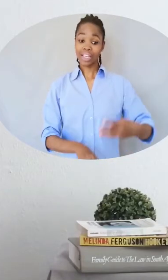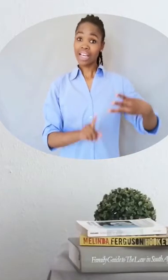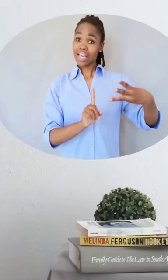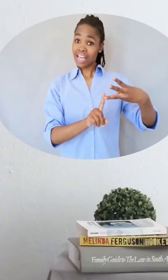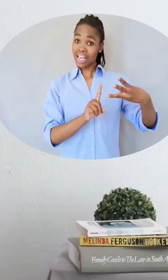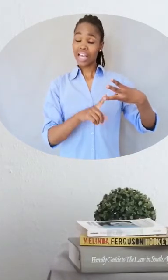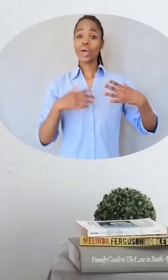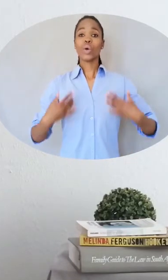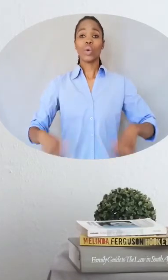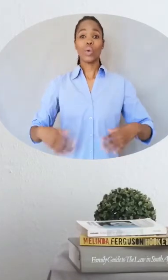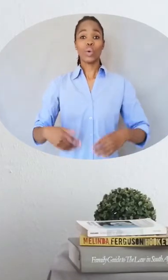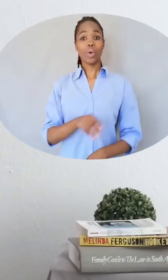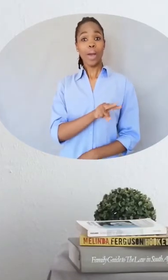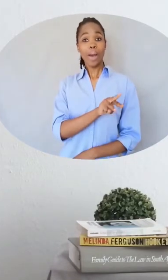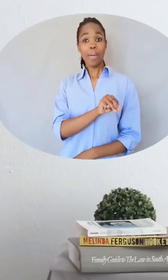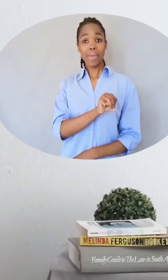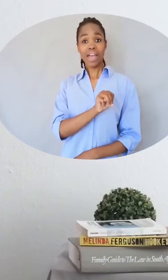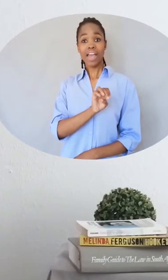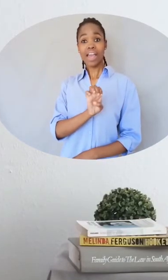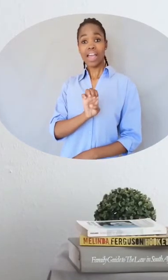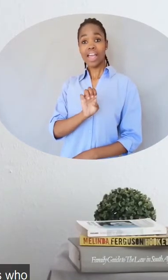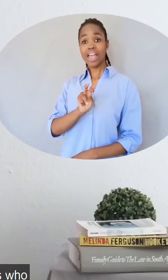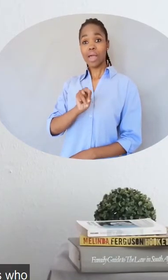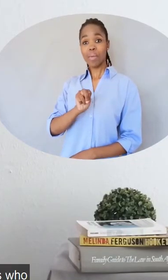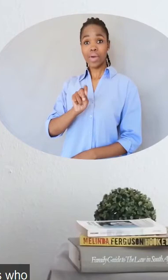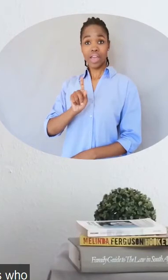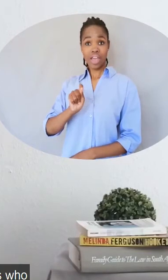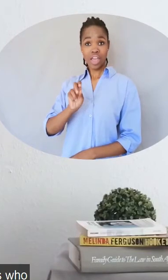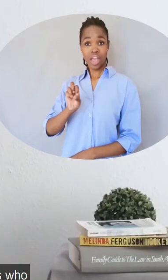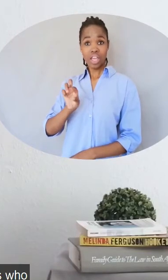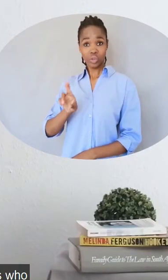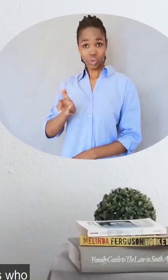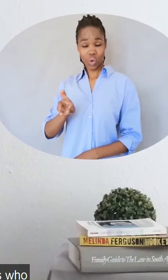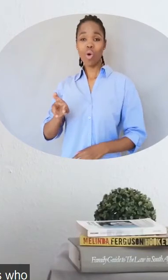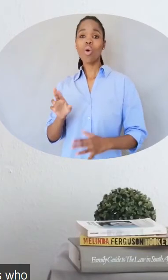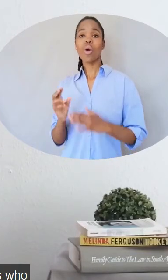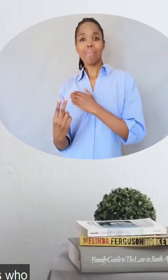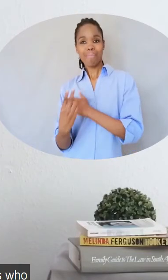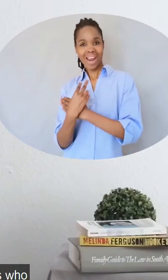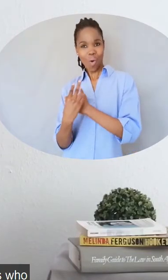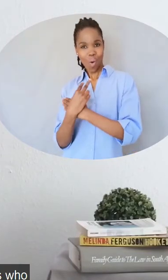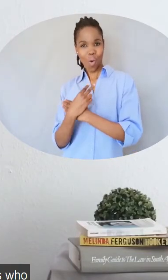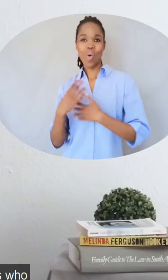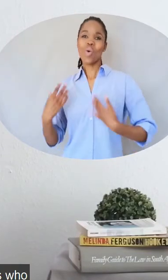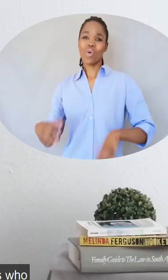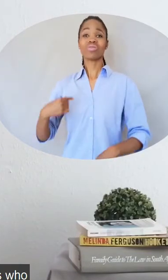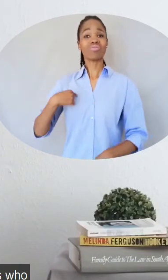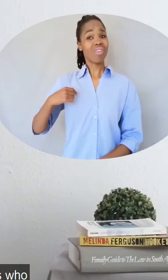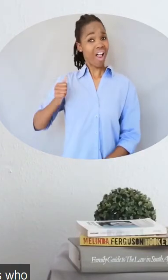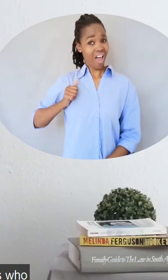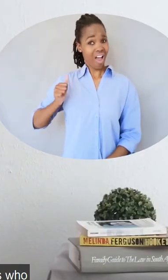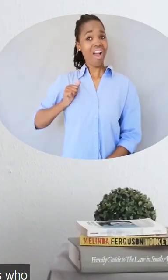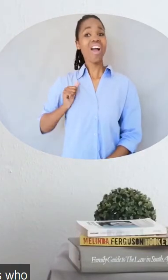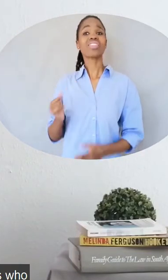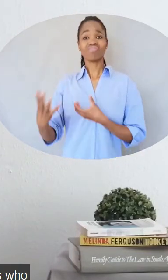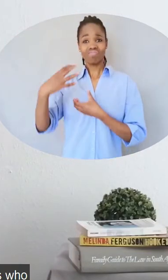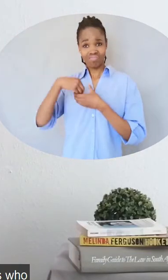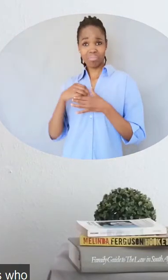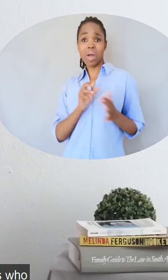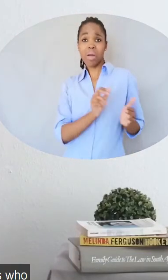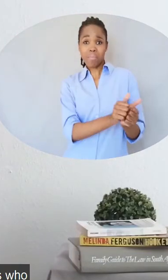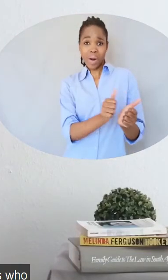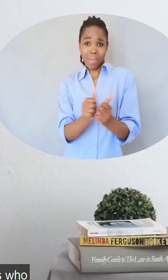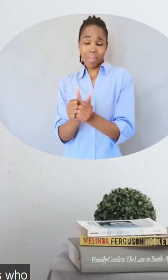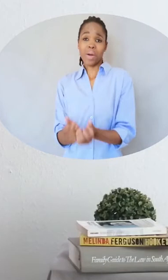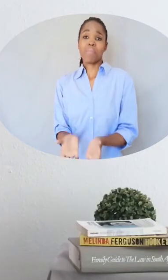Coupled with that is mentorship. I was fortunate to have mentors who helped me along my journey.